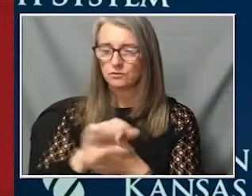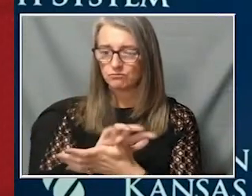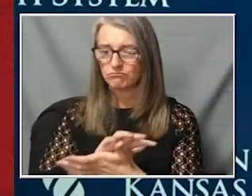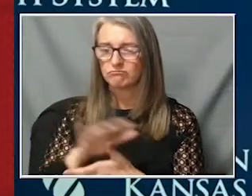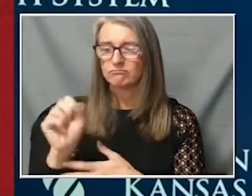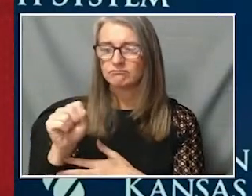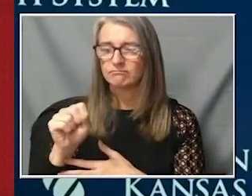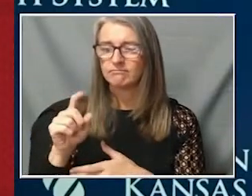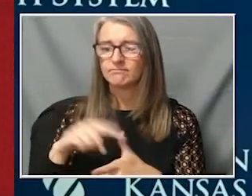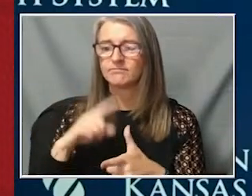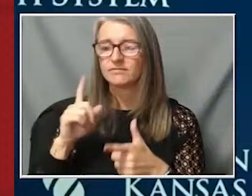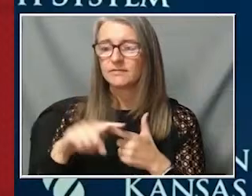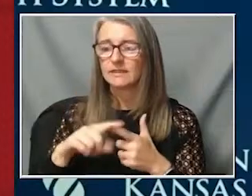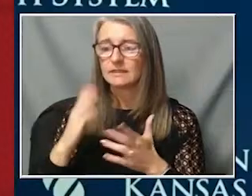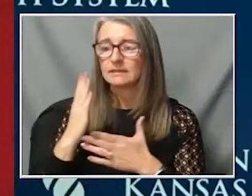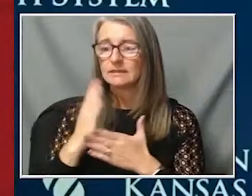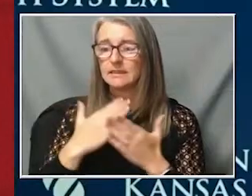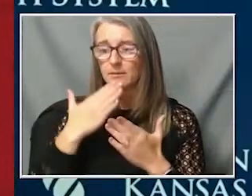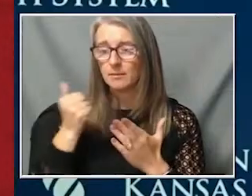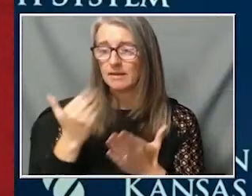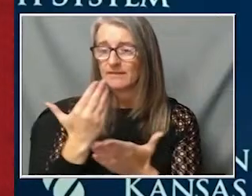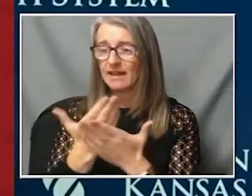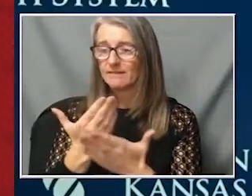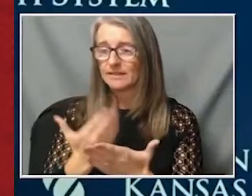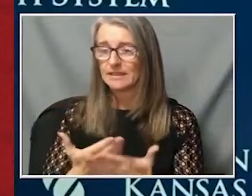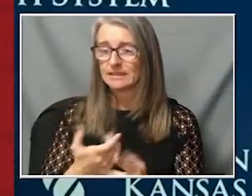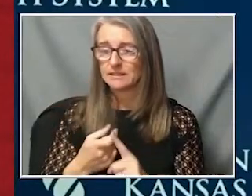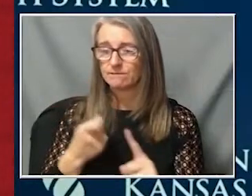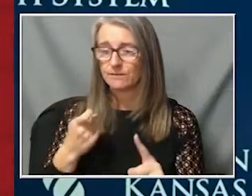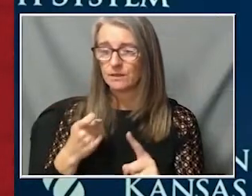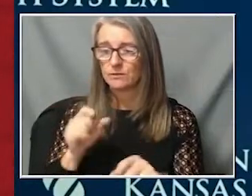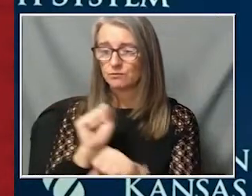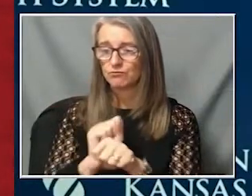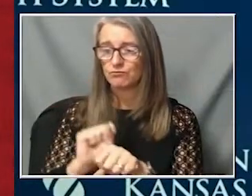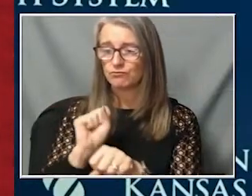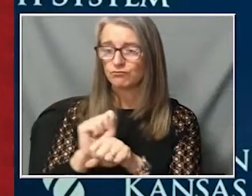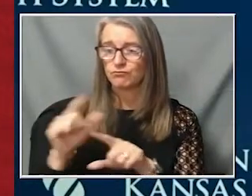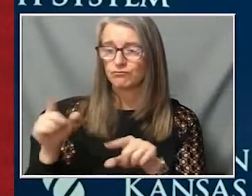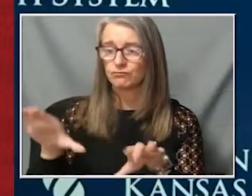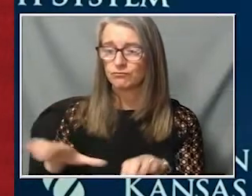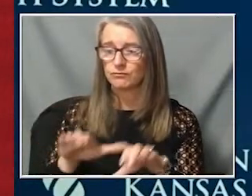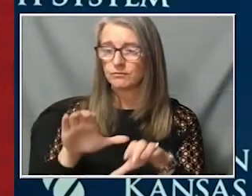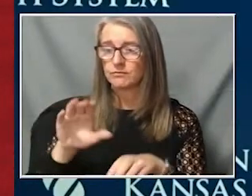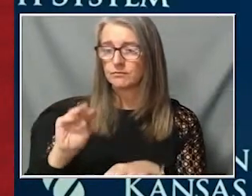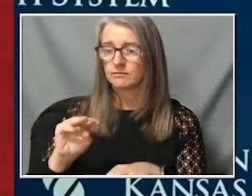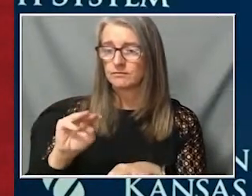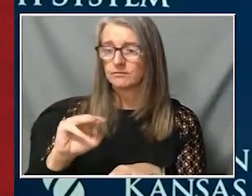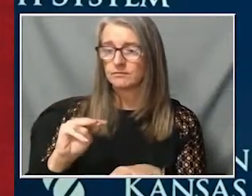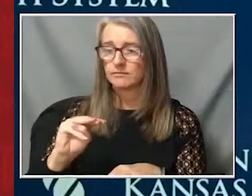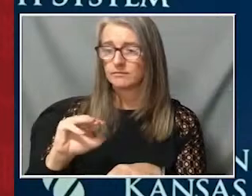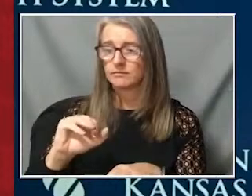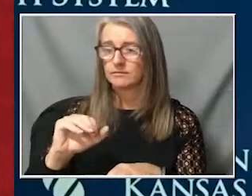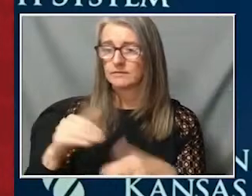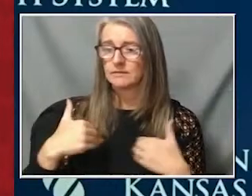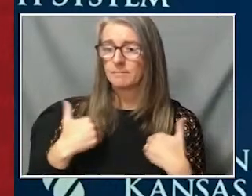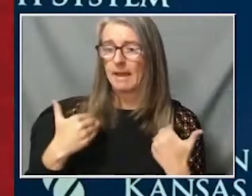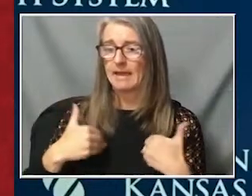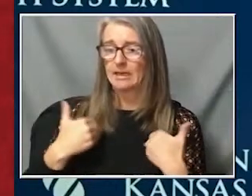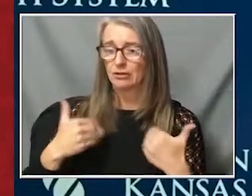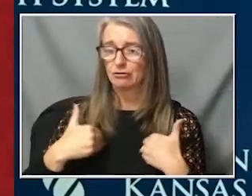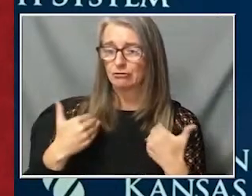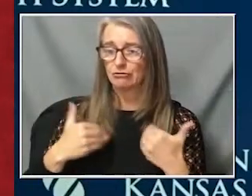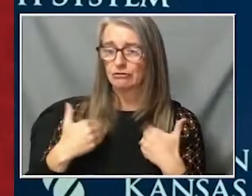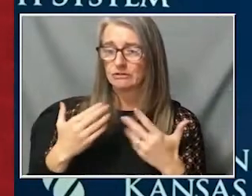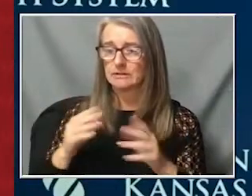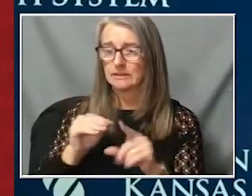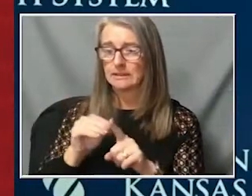then some of the best evidence actually comes from work that was done in miners, showing that in miners, the